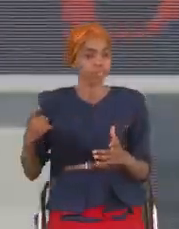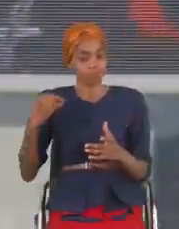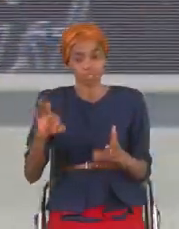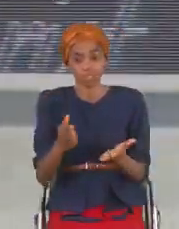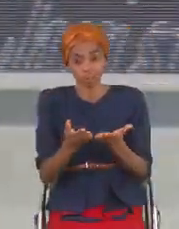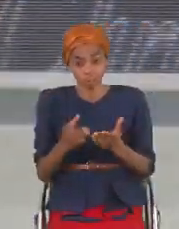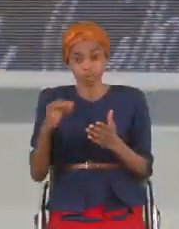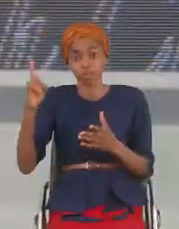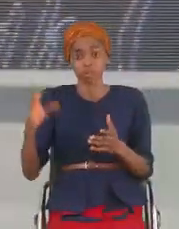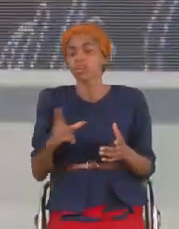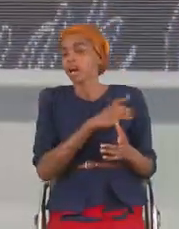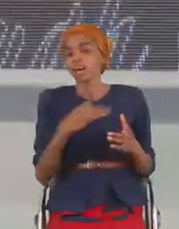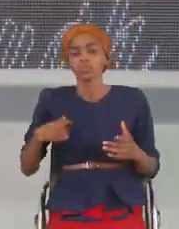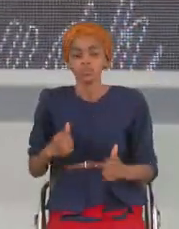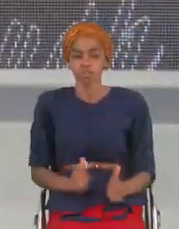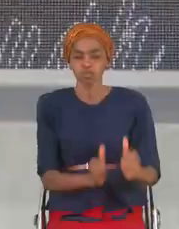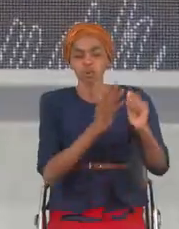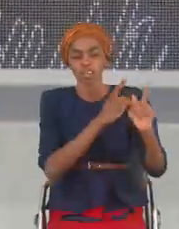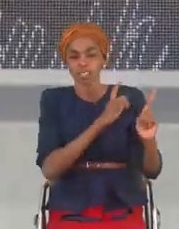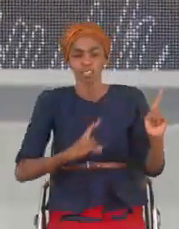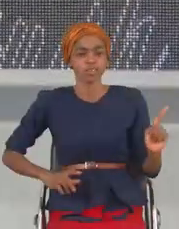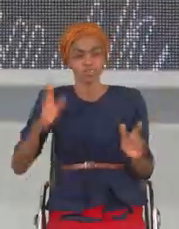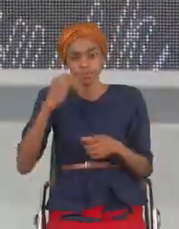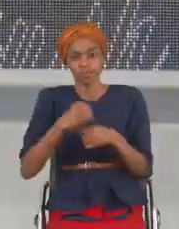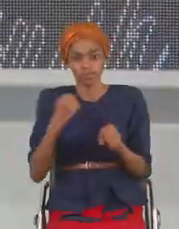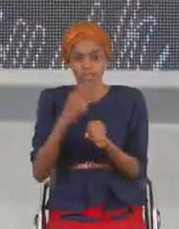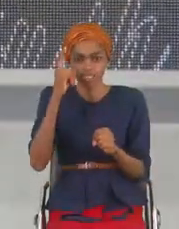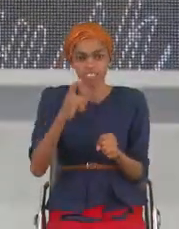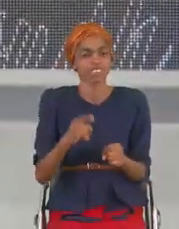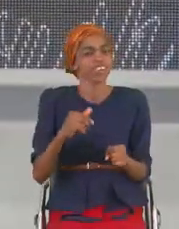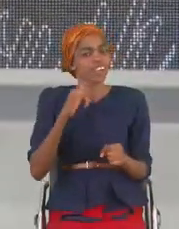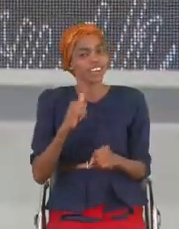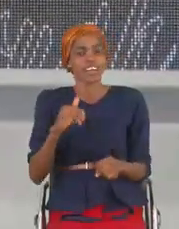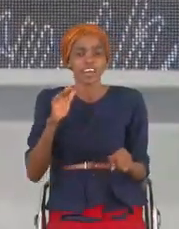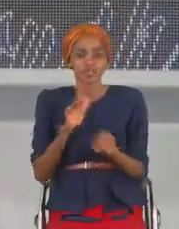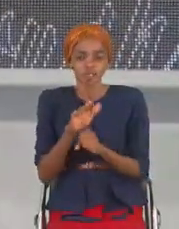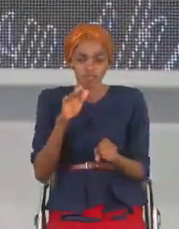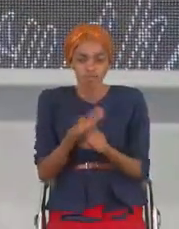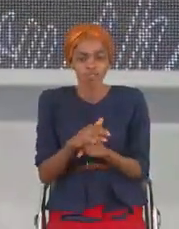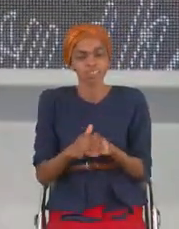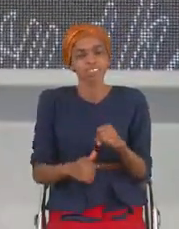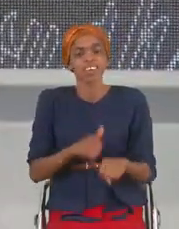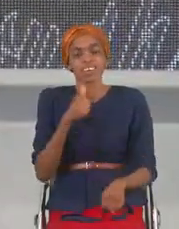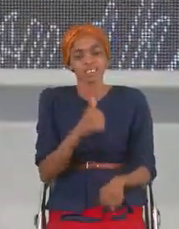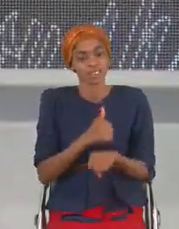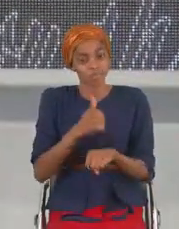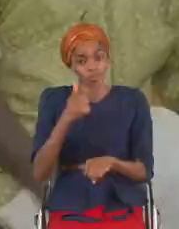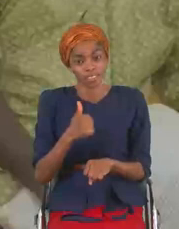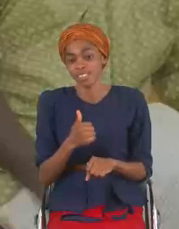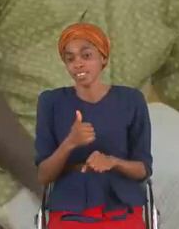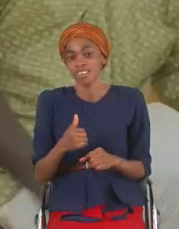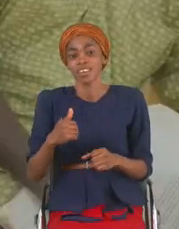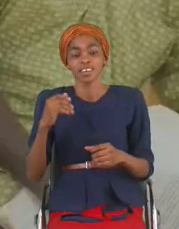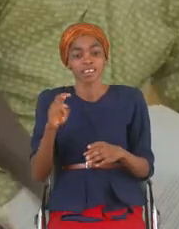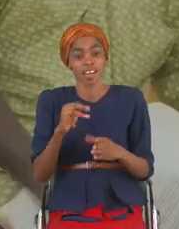the Lord will make you an accomplished, distinguished Christian minister in